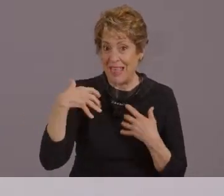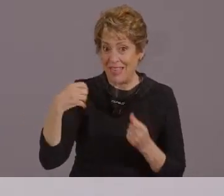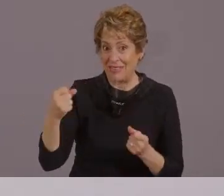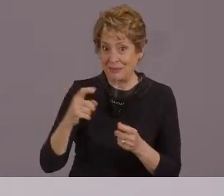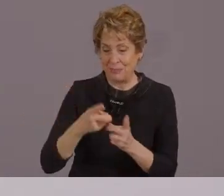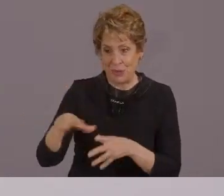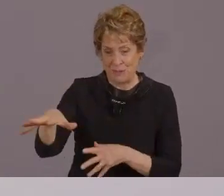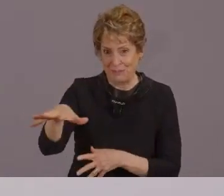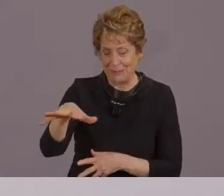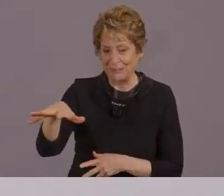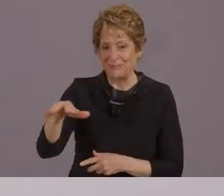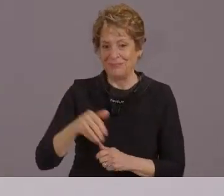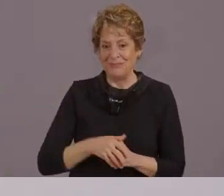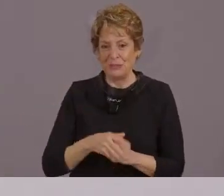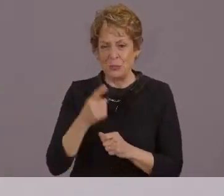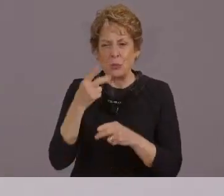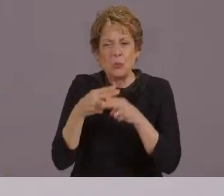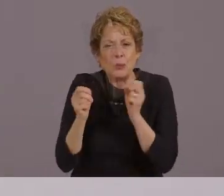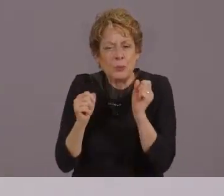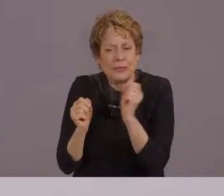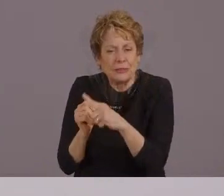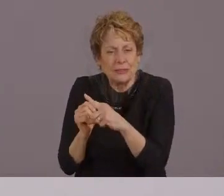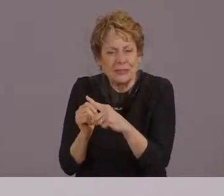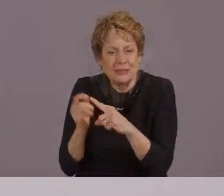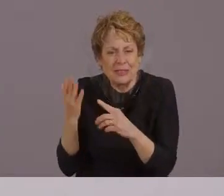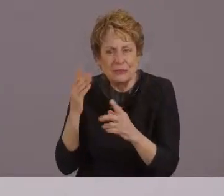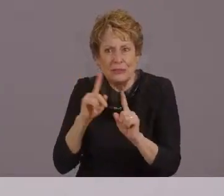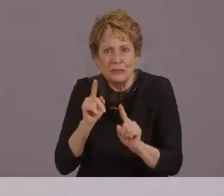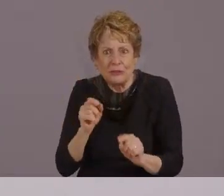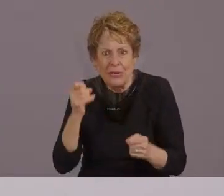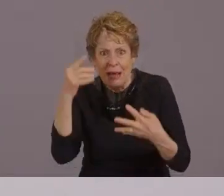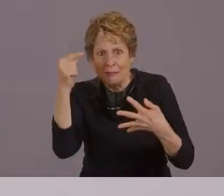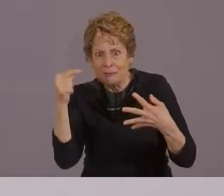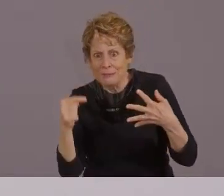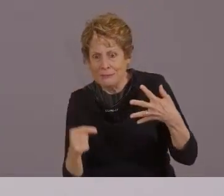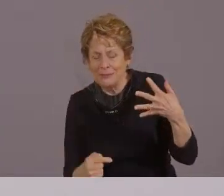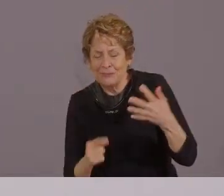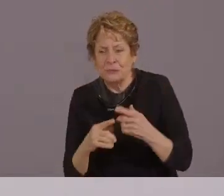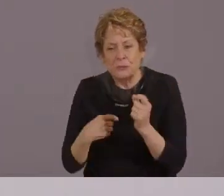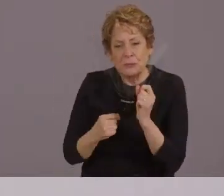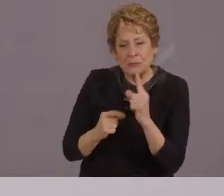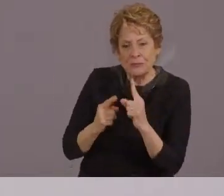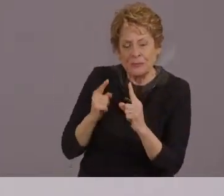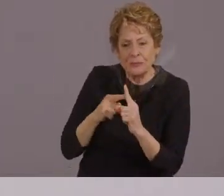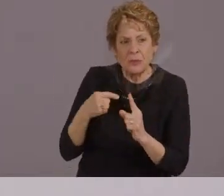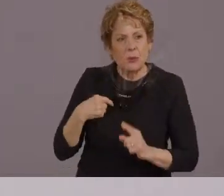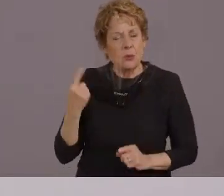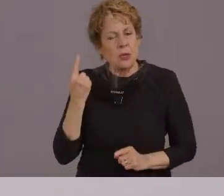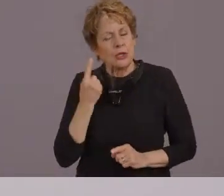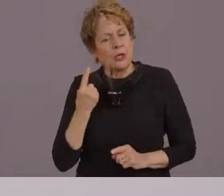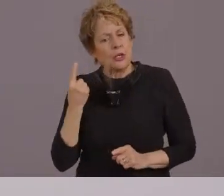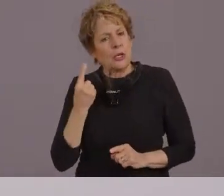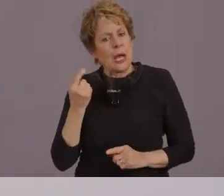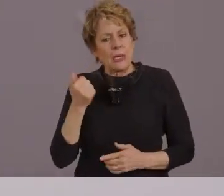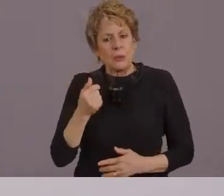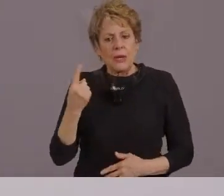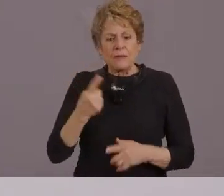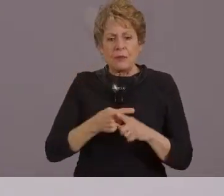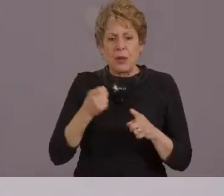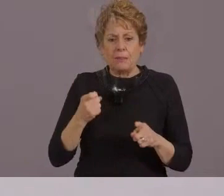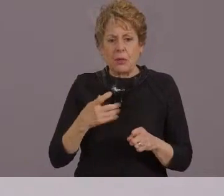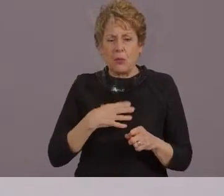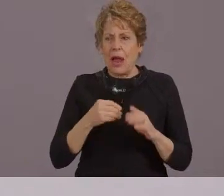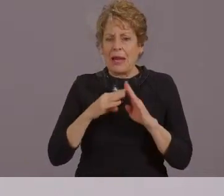answered a lot. Did you hear from the White House or any of the congressional delegation? Did that play into